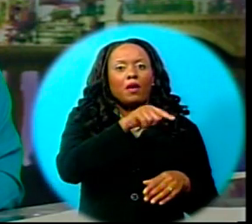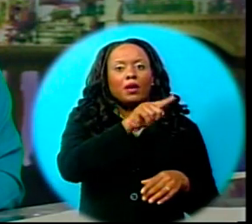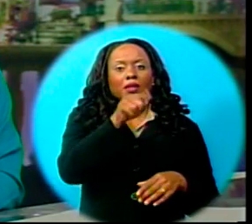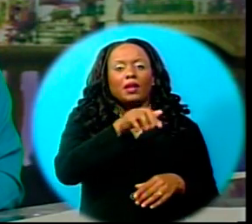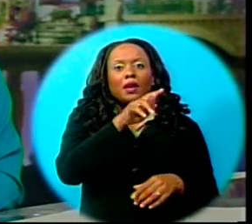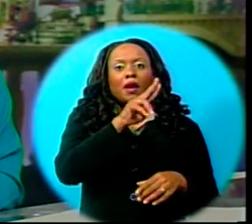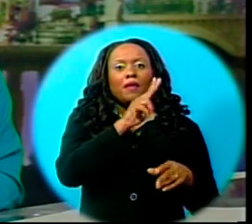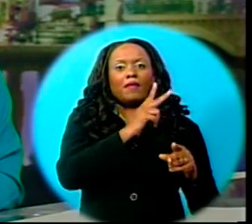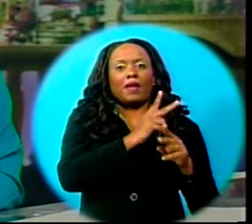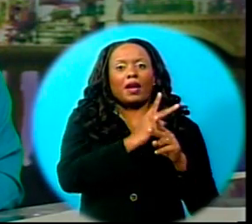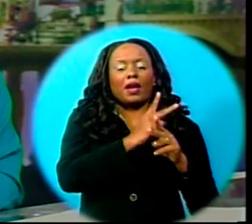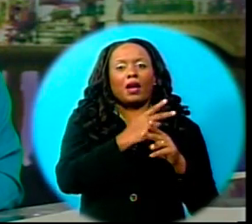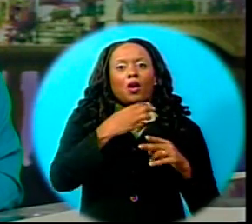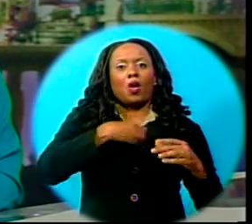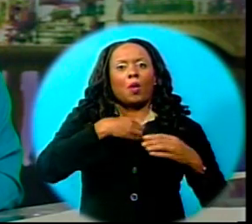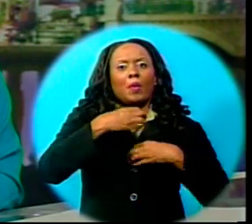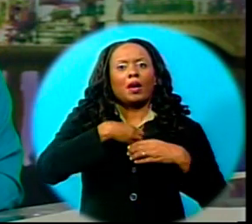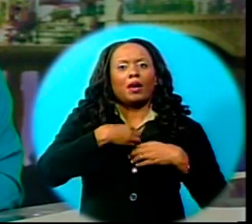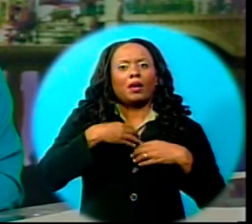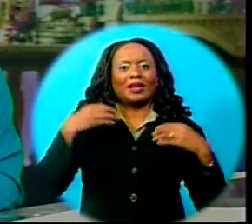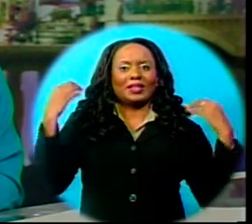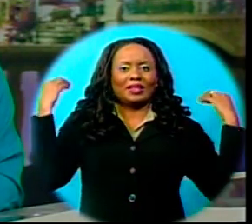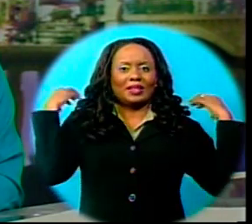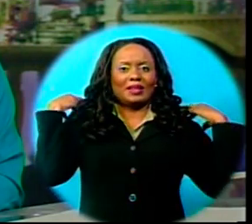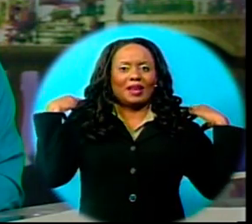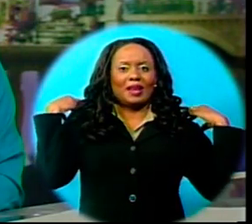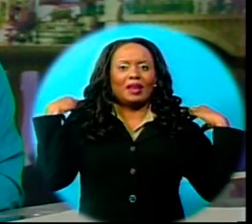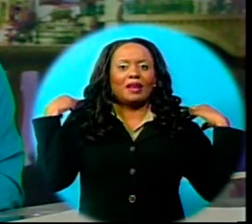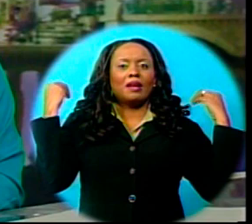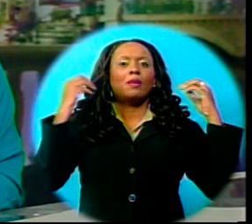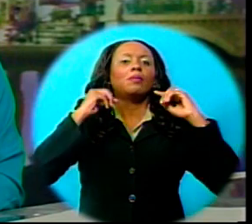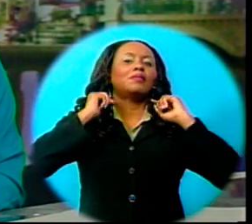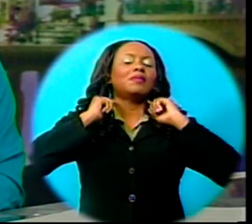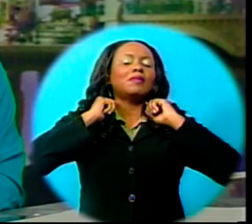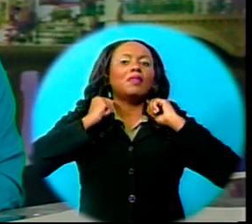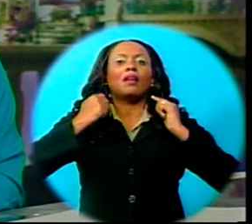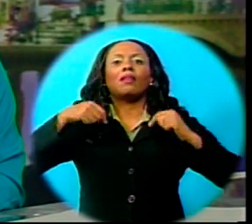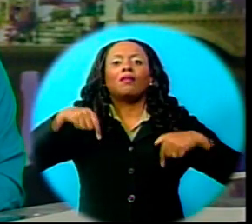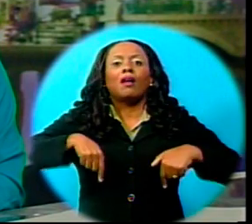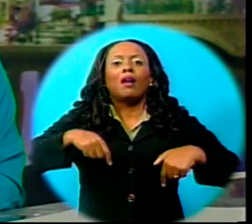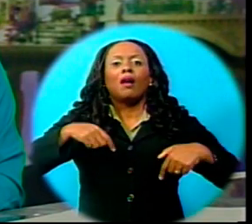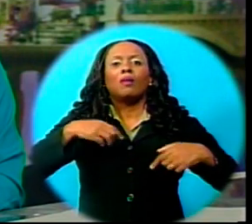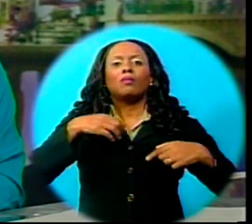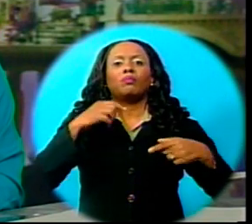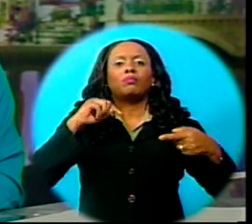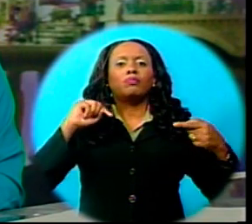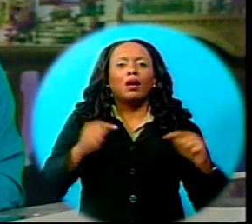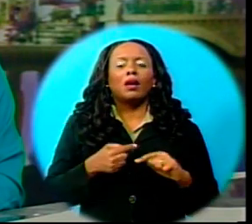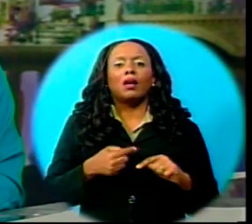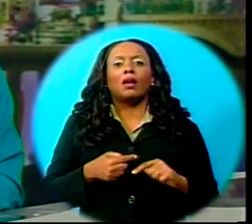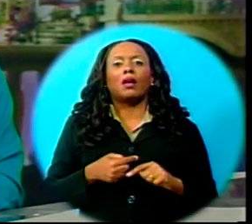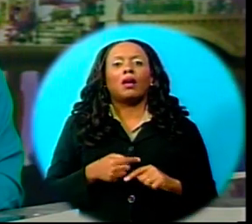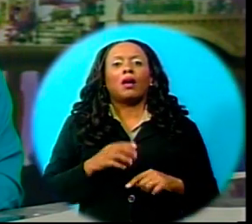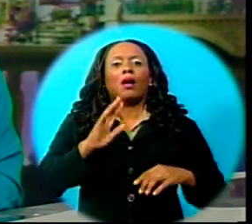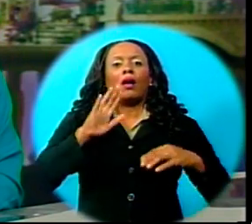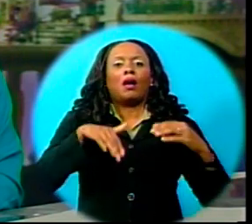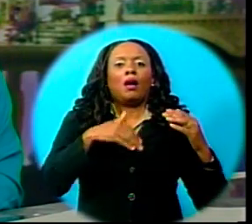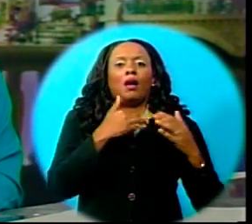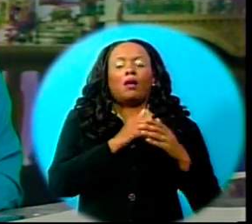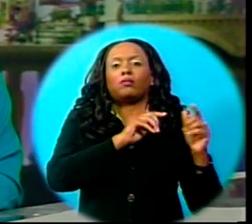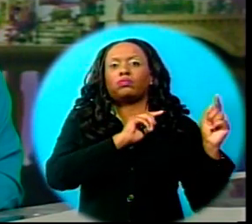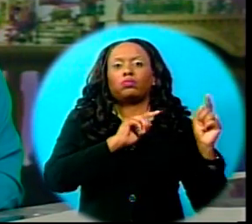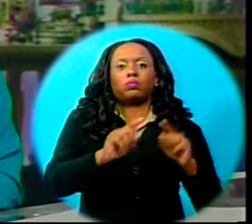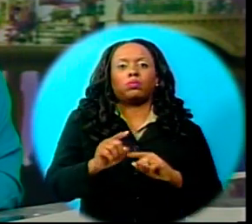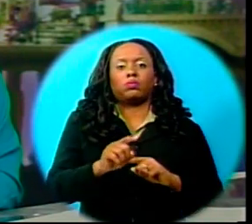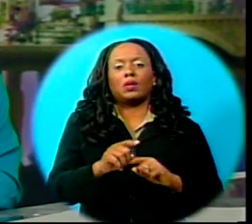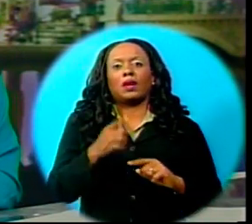Michael, complained of pain to his back, neck, and foot. He, along with 5 passengers of the ZR, were taken to Fast Track for